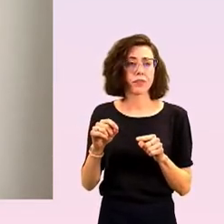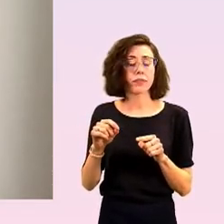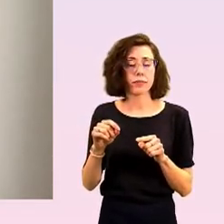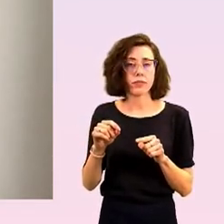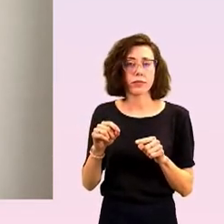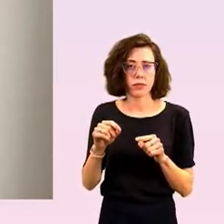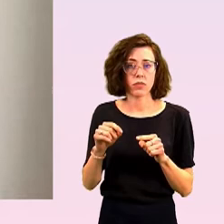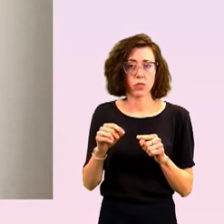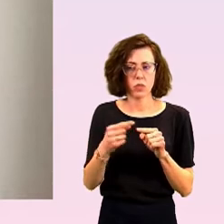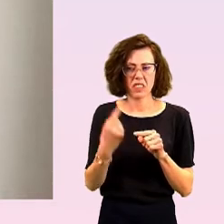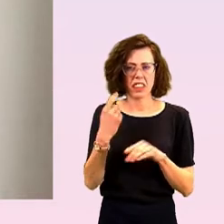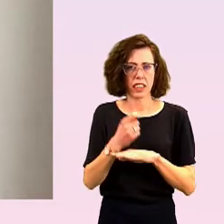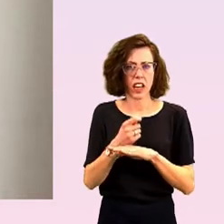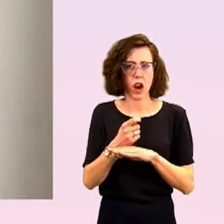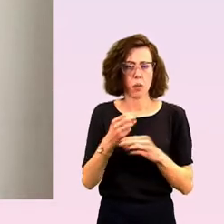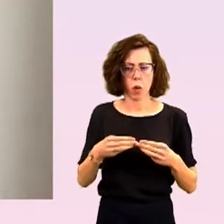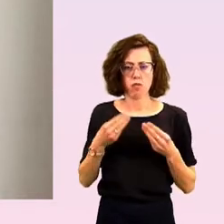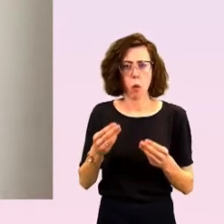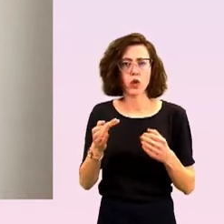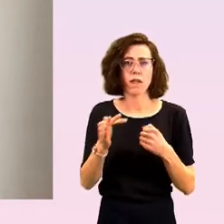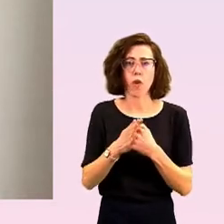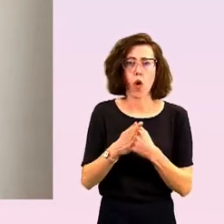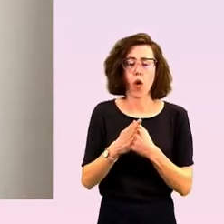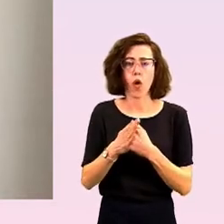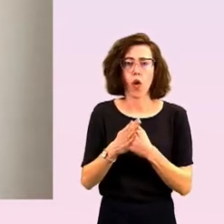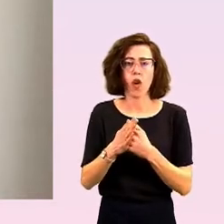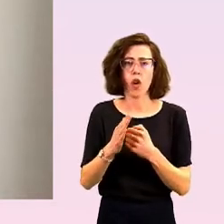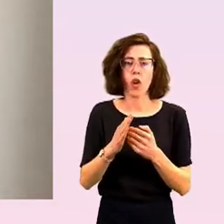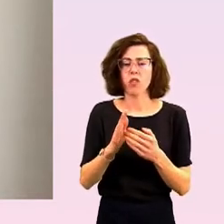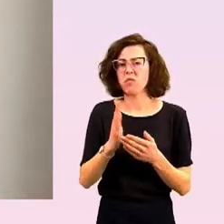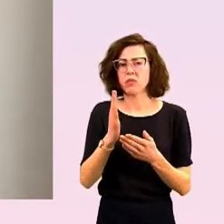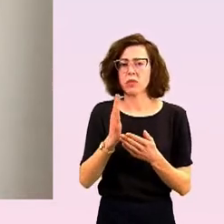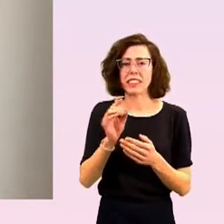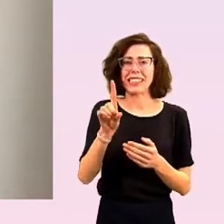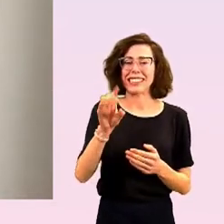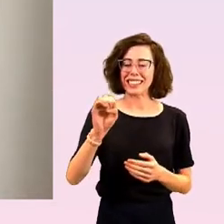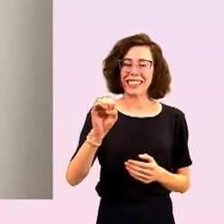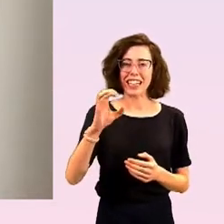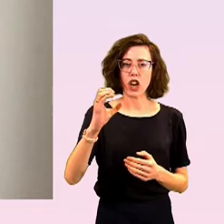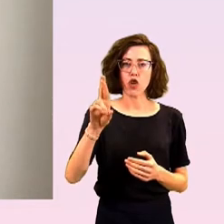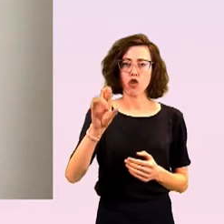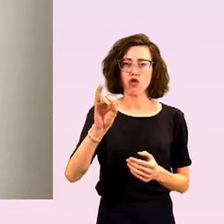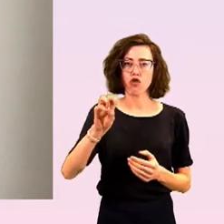for decriminalisation, we concerned ourselves, activists, we concerned ourselves with